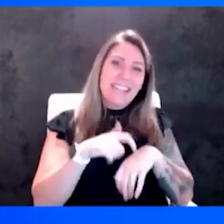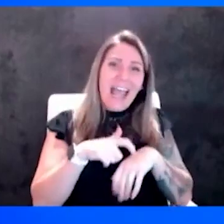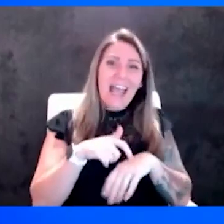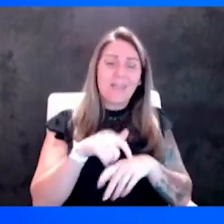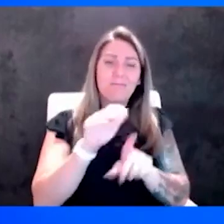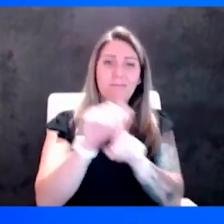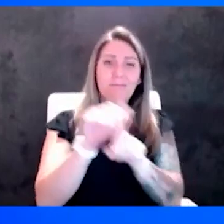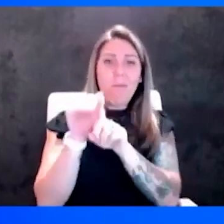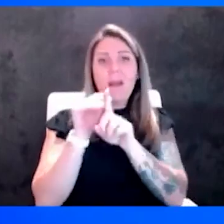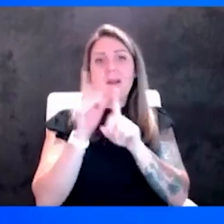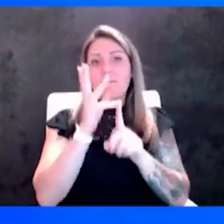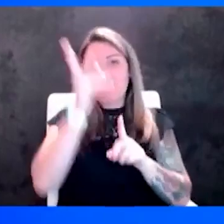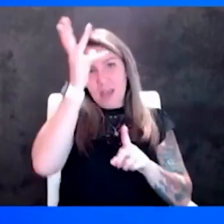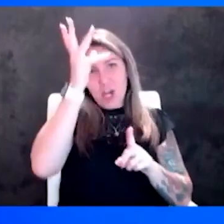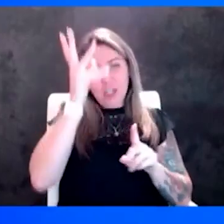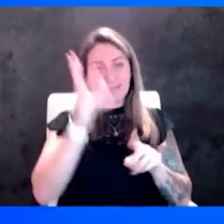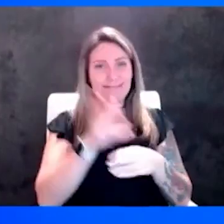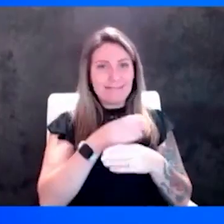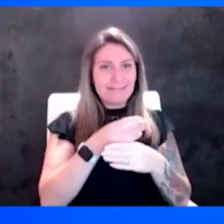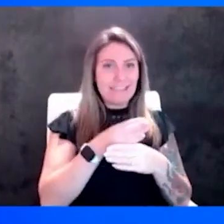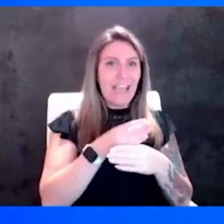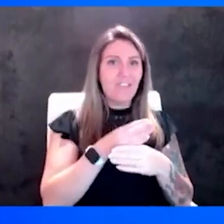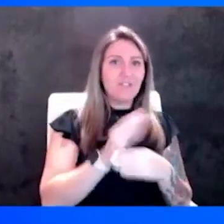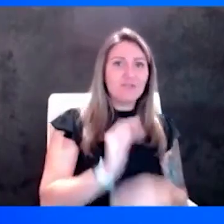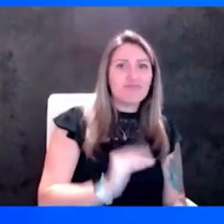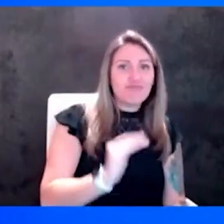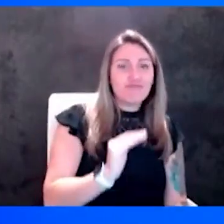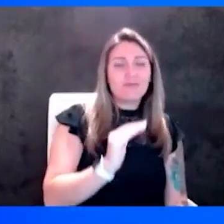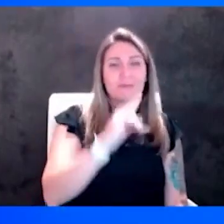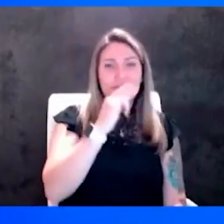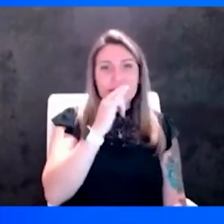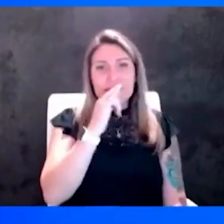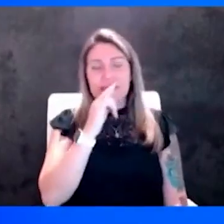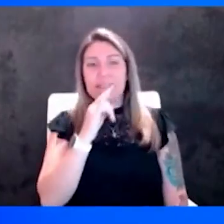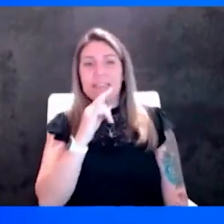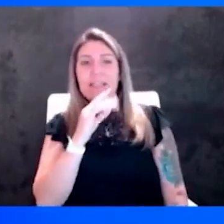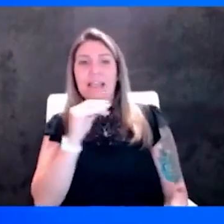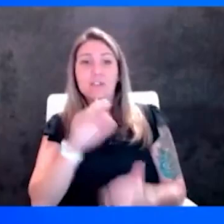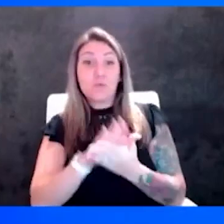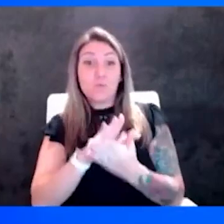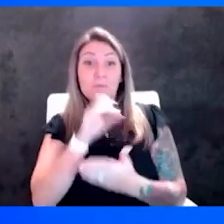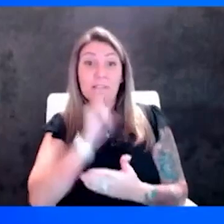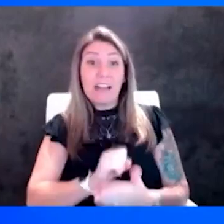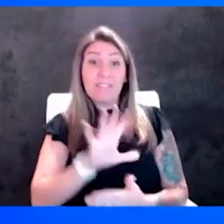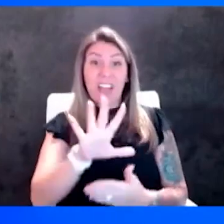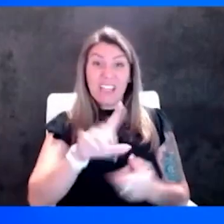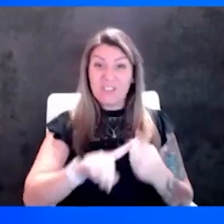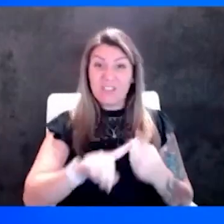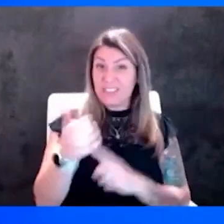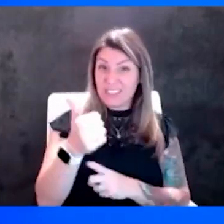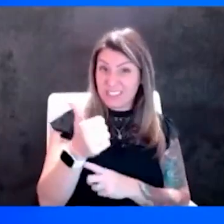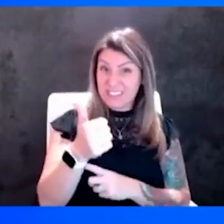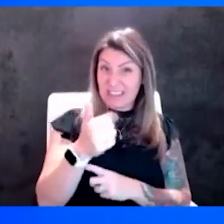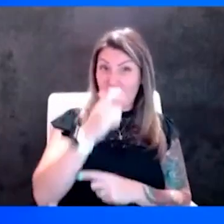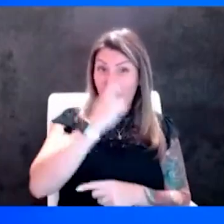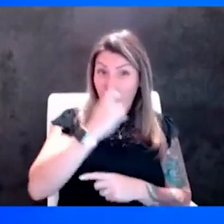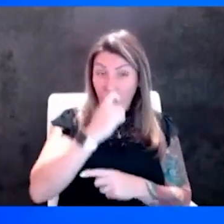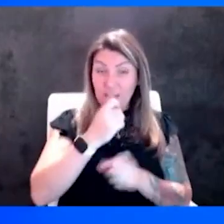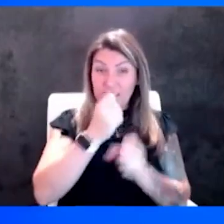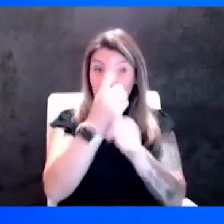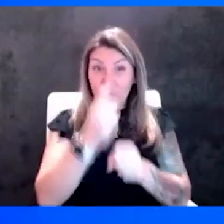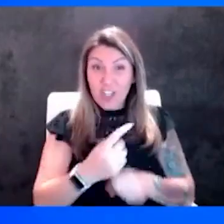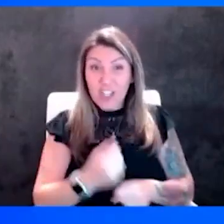average toddler and school-age kid gets 5 to 10 colds a year. Ouch. They're all viral. They last 2 to 3 weeks